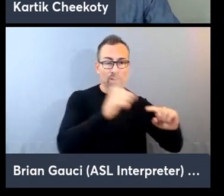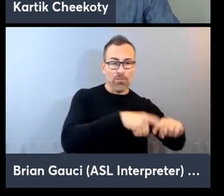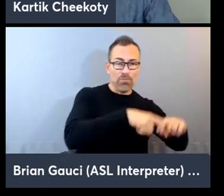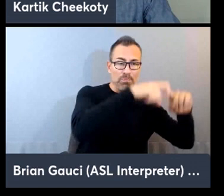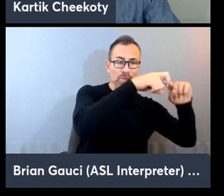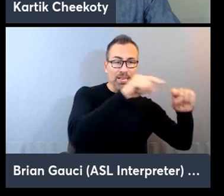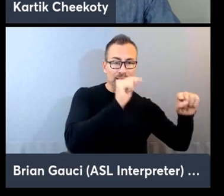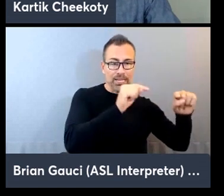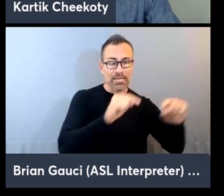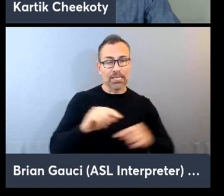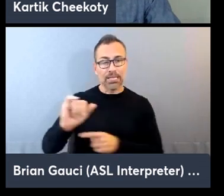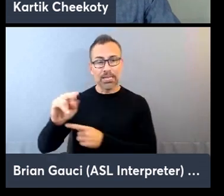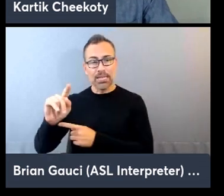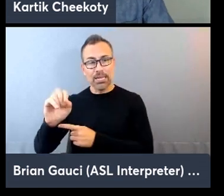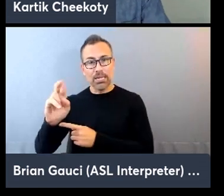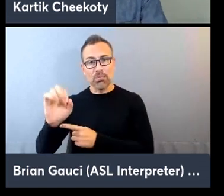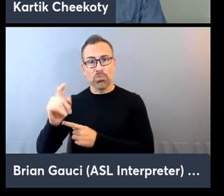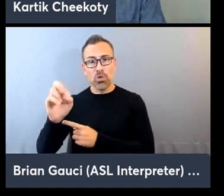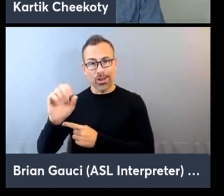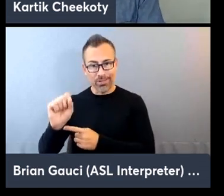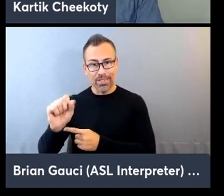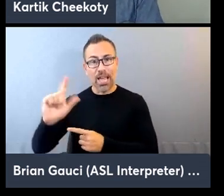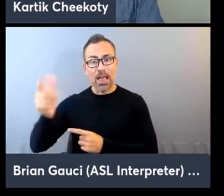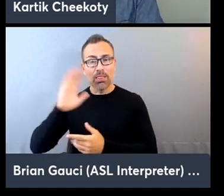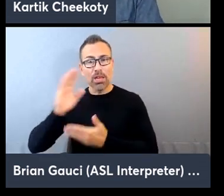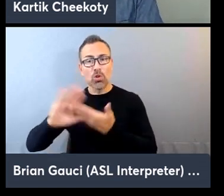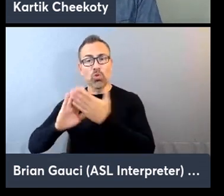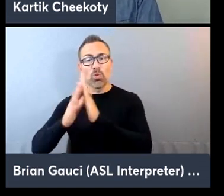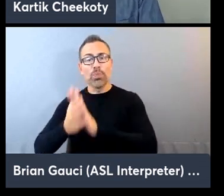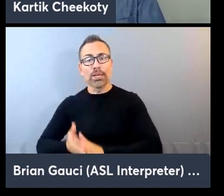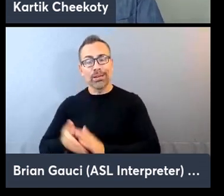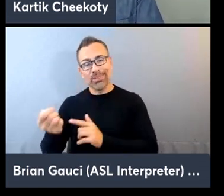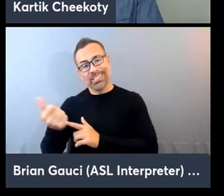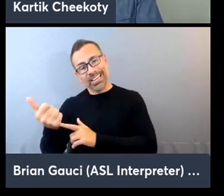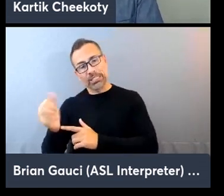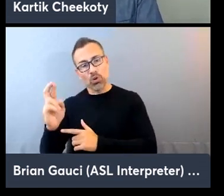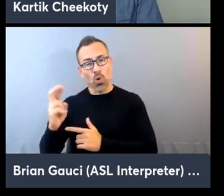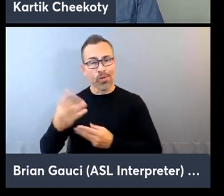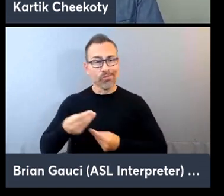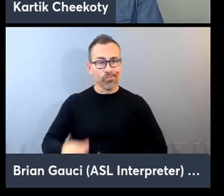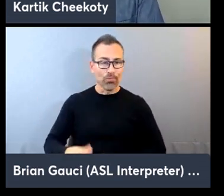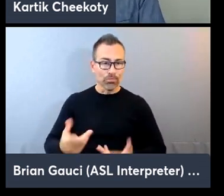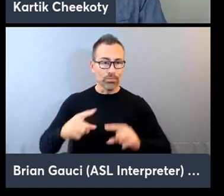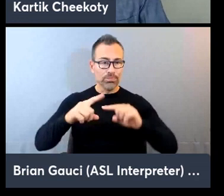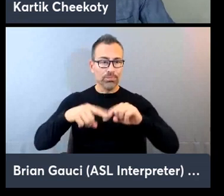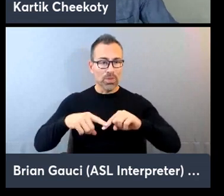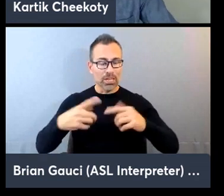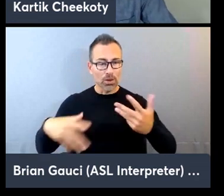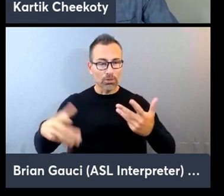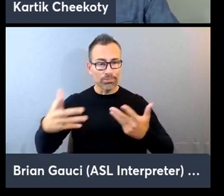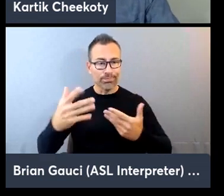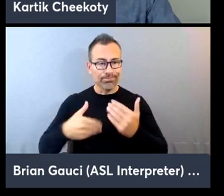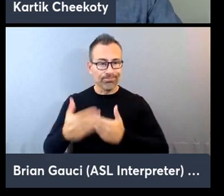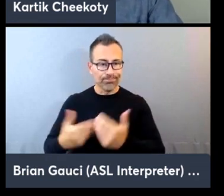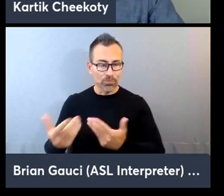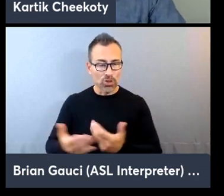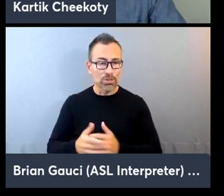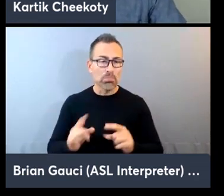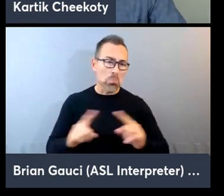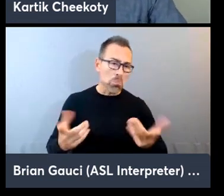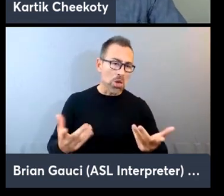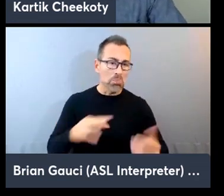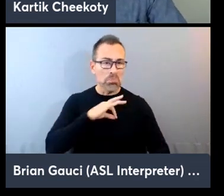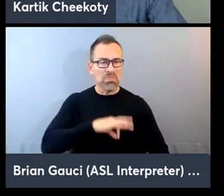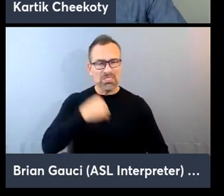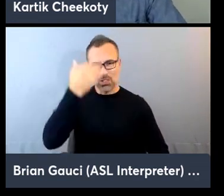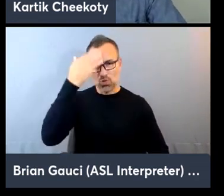progress to either rejected or resolved as you kind of make progress on them. It's just helpful to know the different lifecycle stages that they're in.